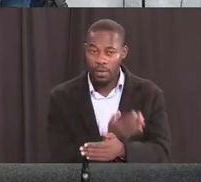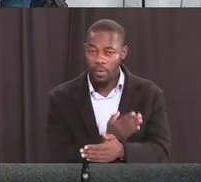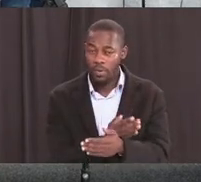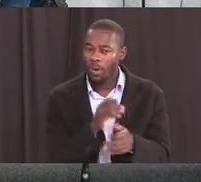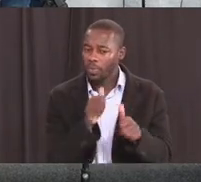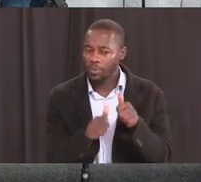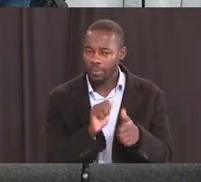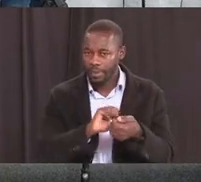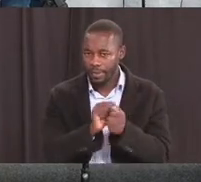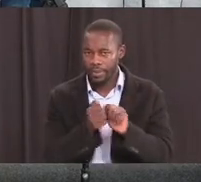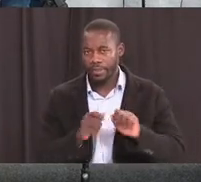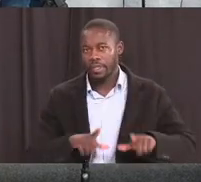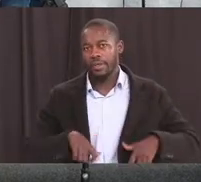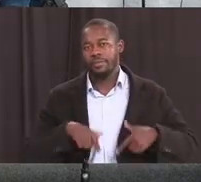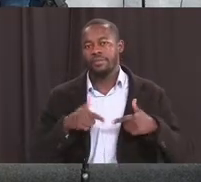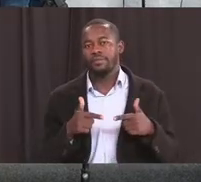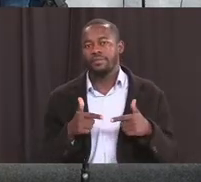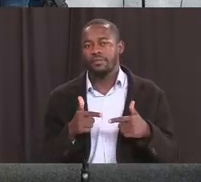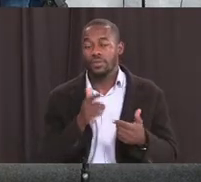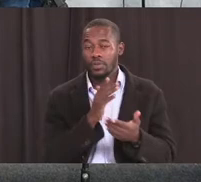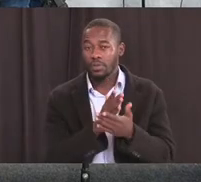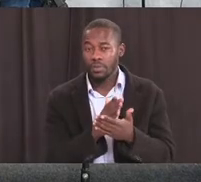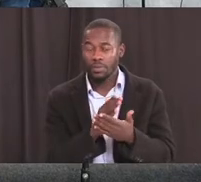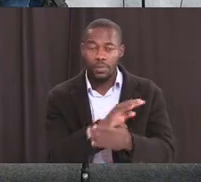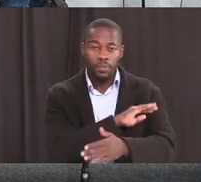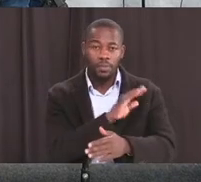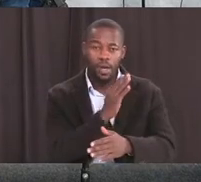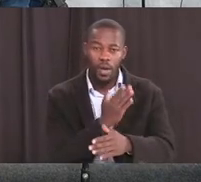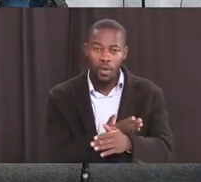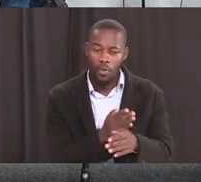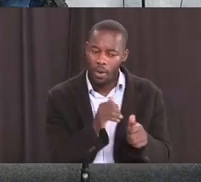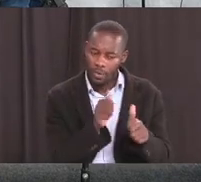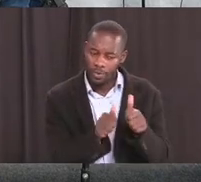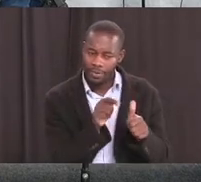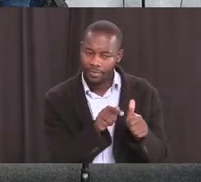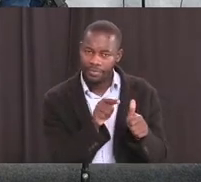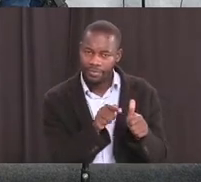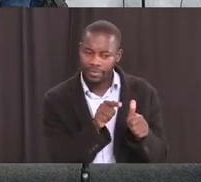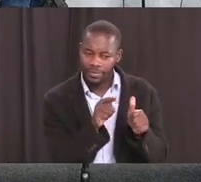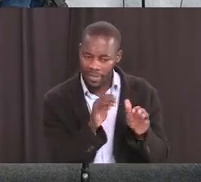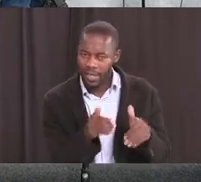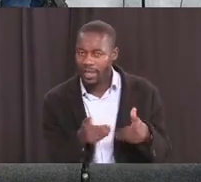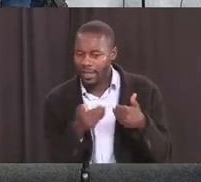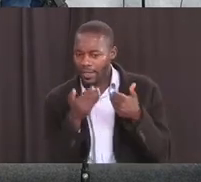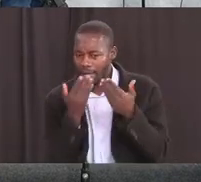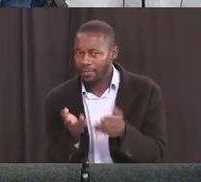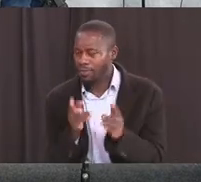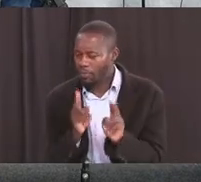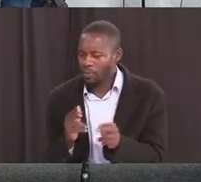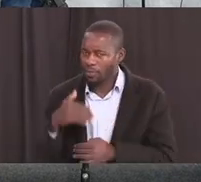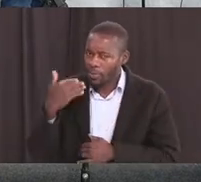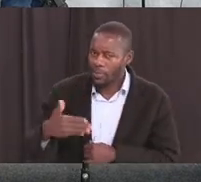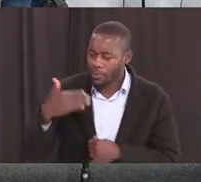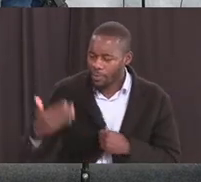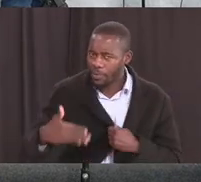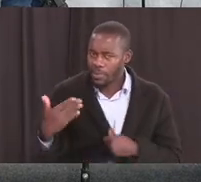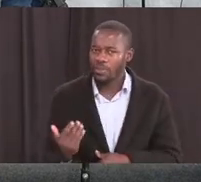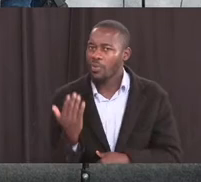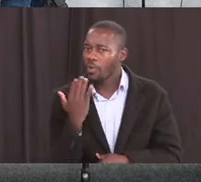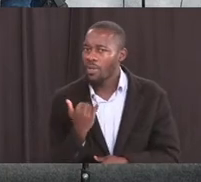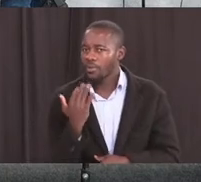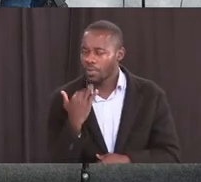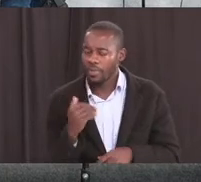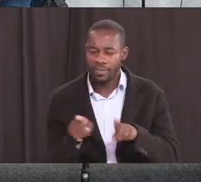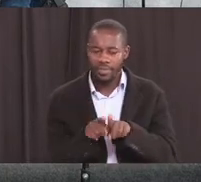changes lives. True power that breaks addictions. True power that gives